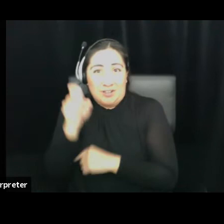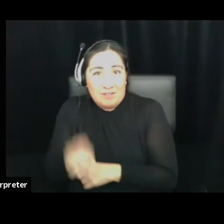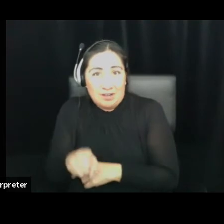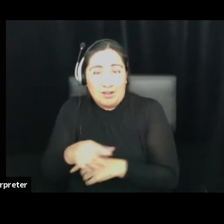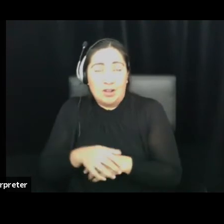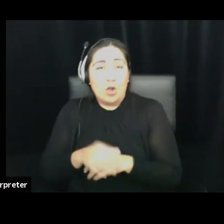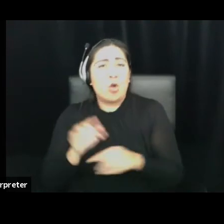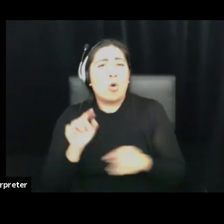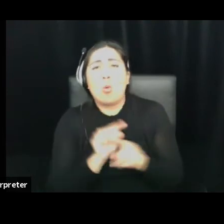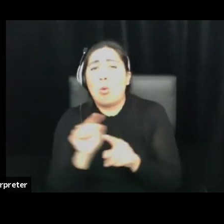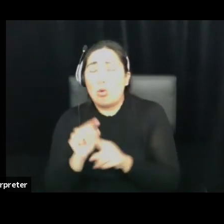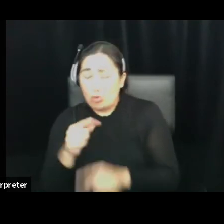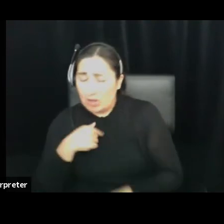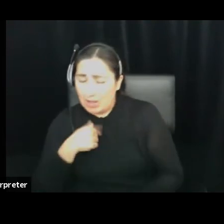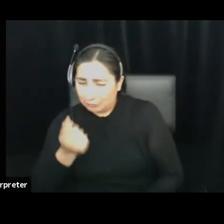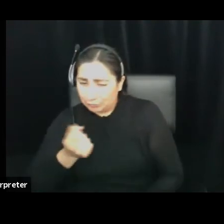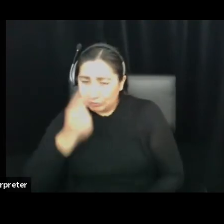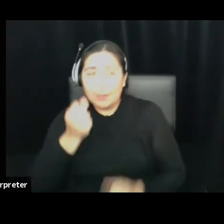support.